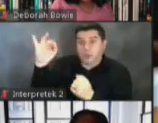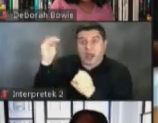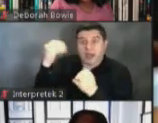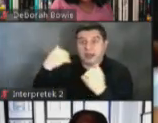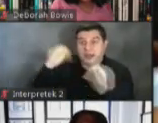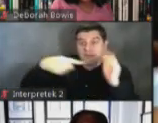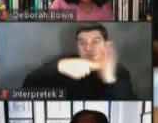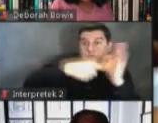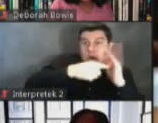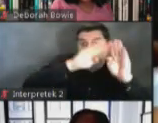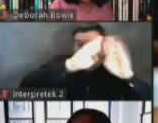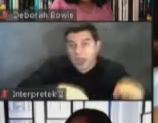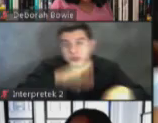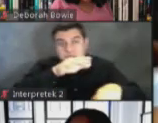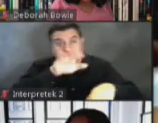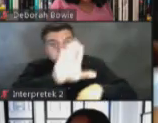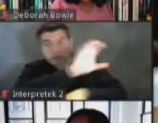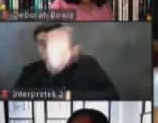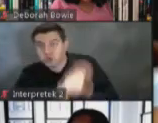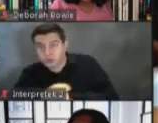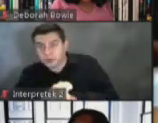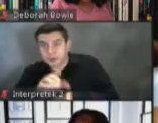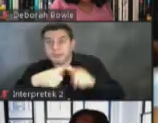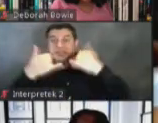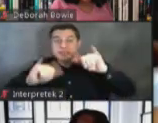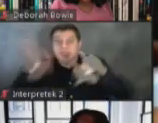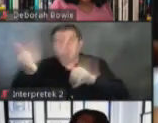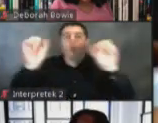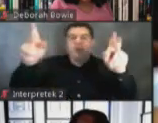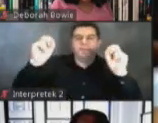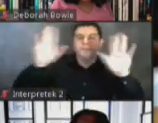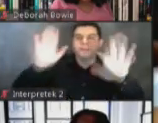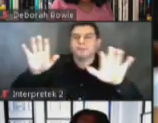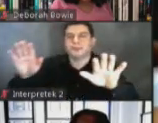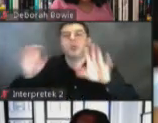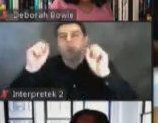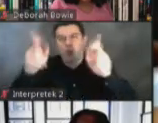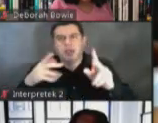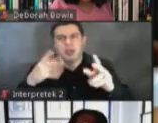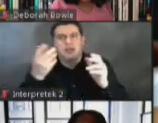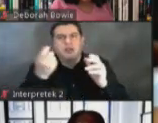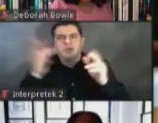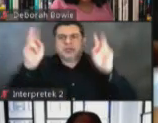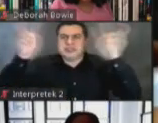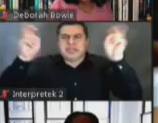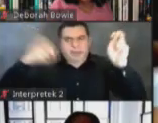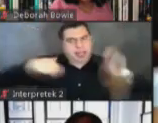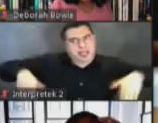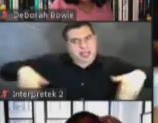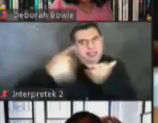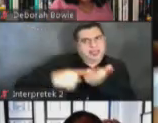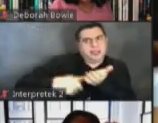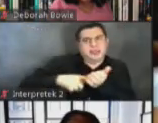question, because I think the one topic we haven't already discussed at length as a commission is linkage fees, and